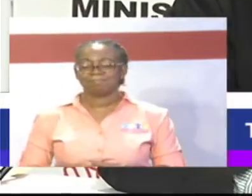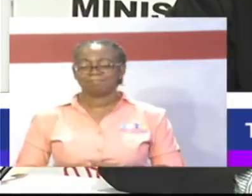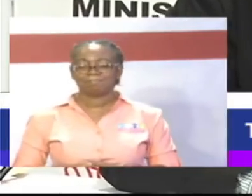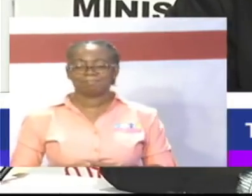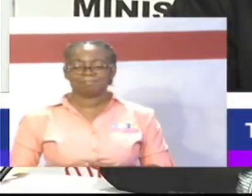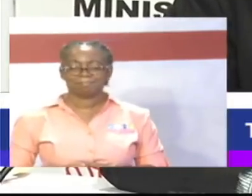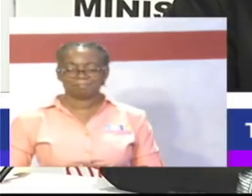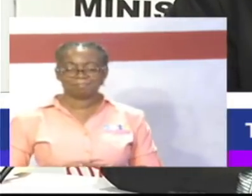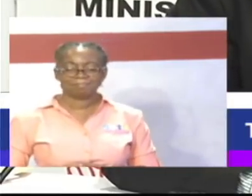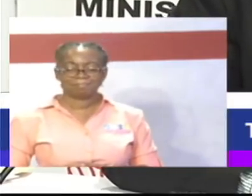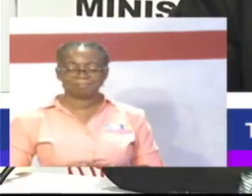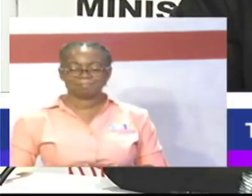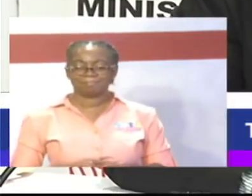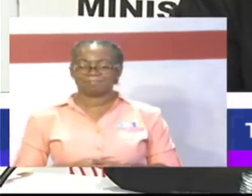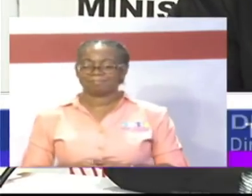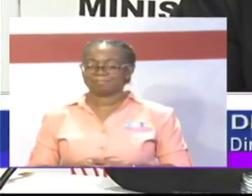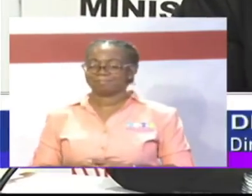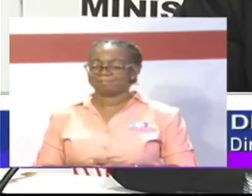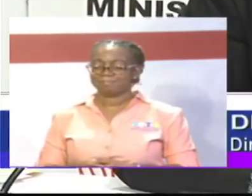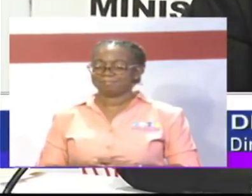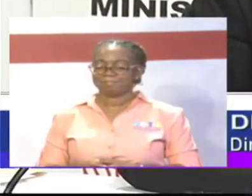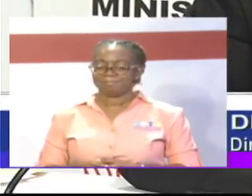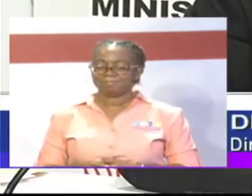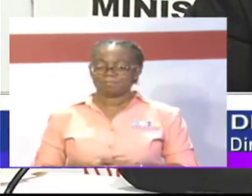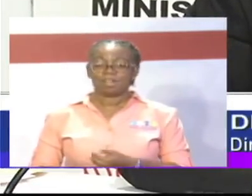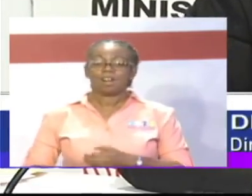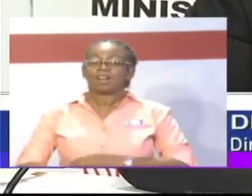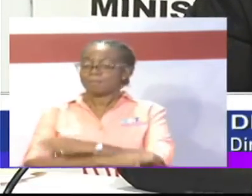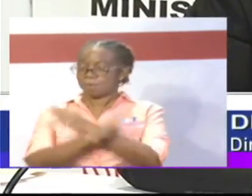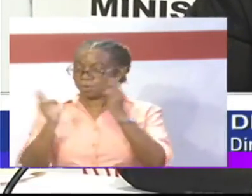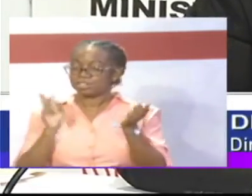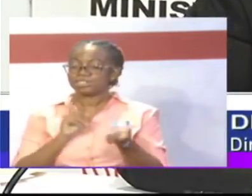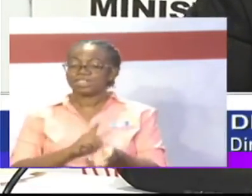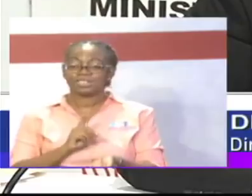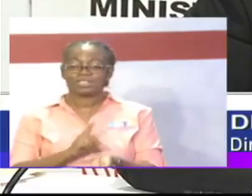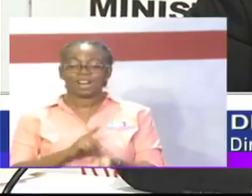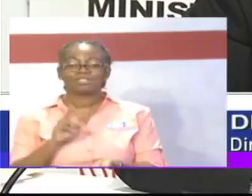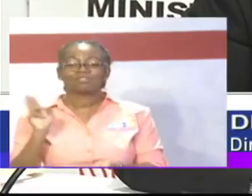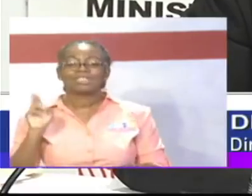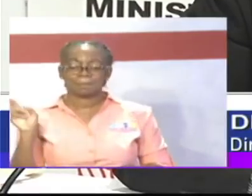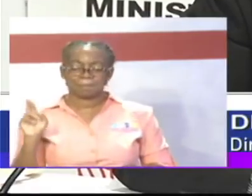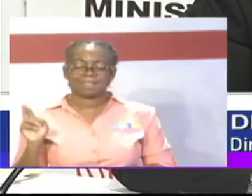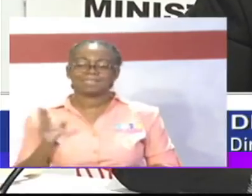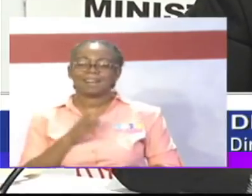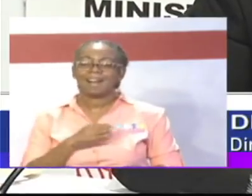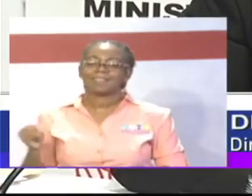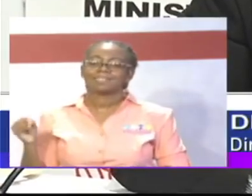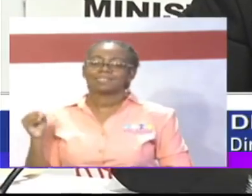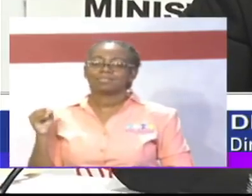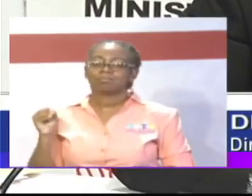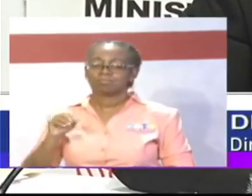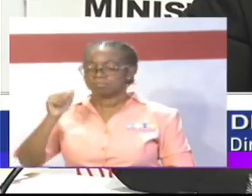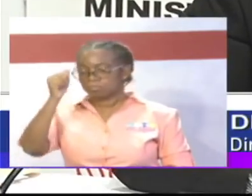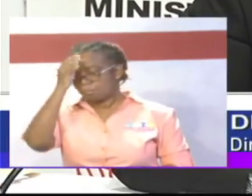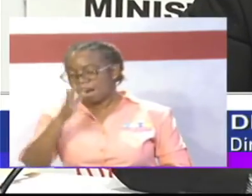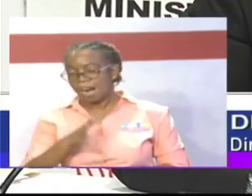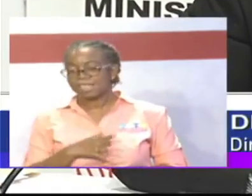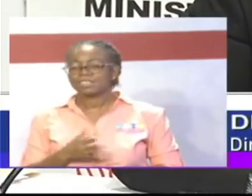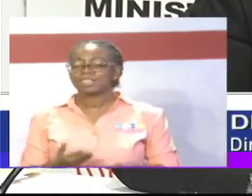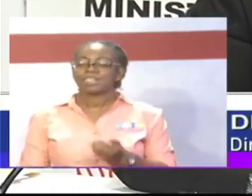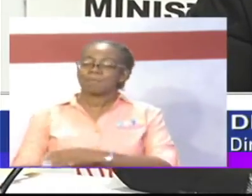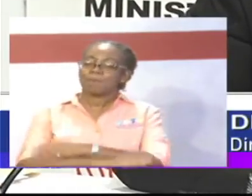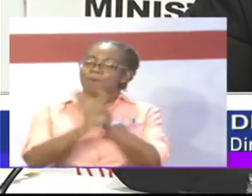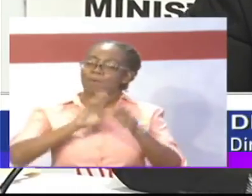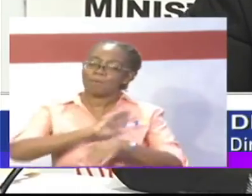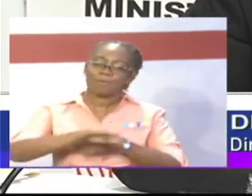for the introduction. Good morning to Dr. Miriam Abdul Richards and Mr. Siram Singh. Good morning, of course, to